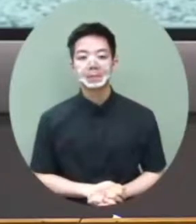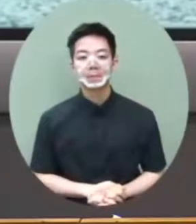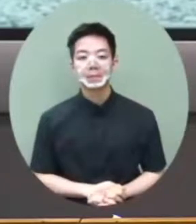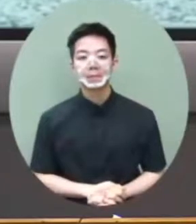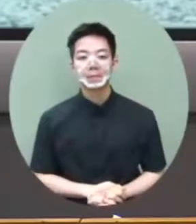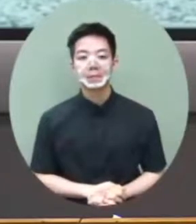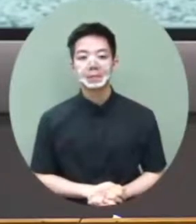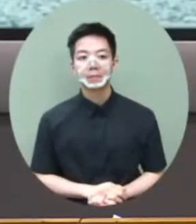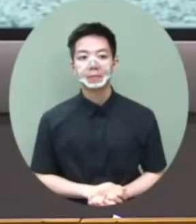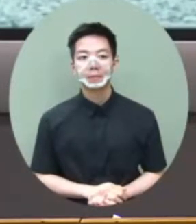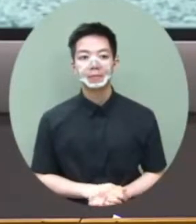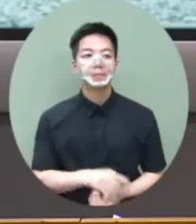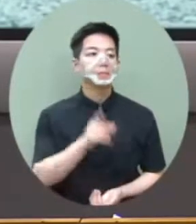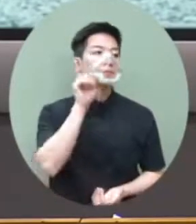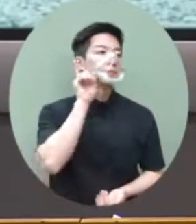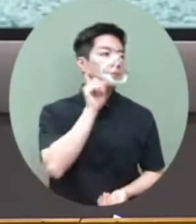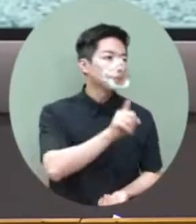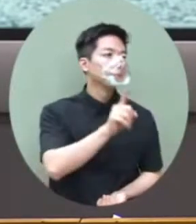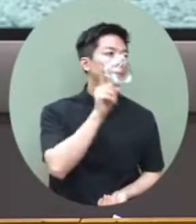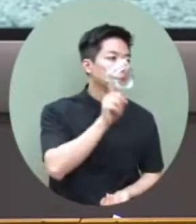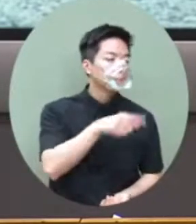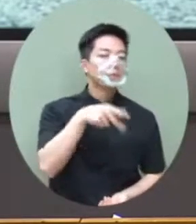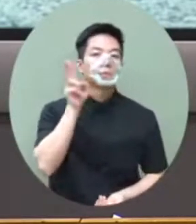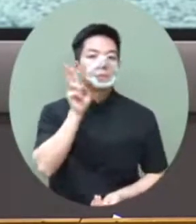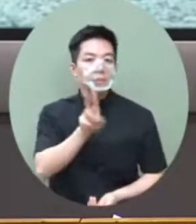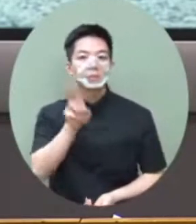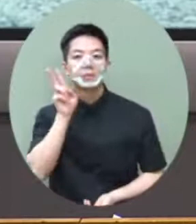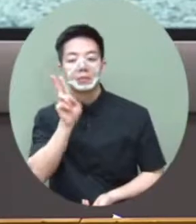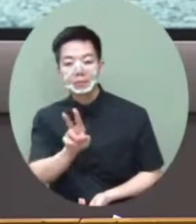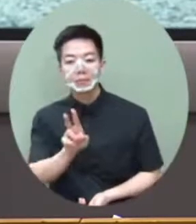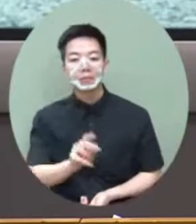those who have been vaccinated and died?